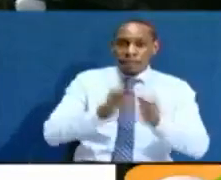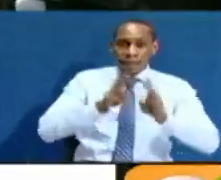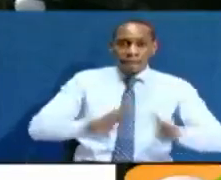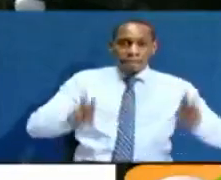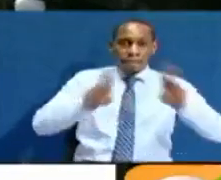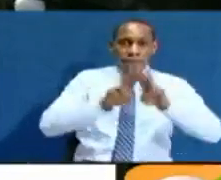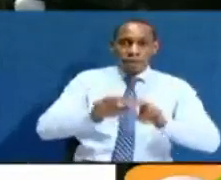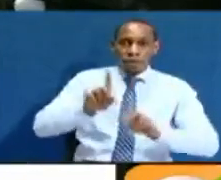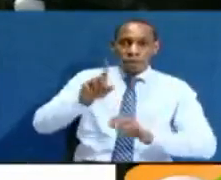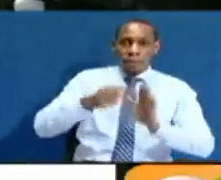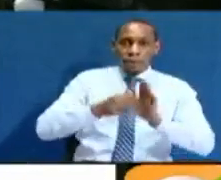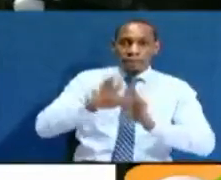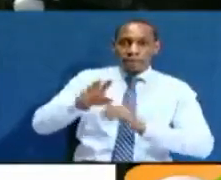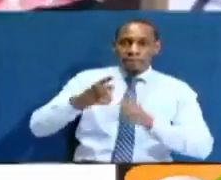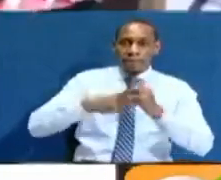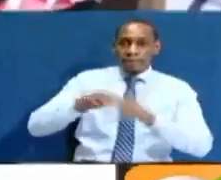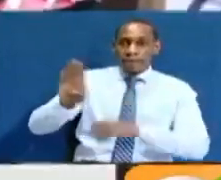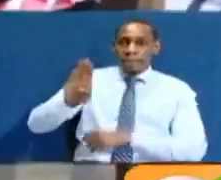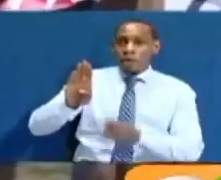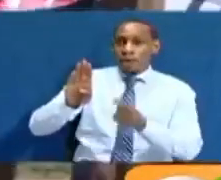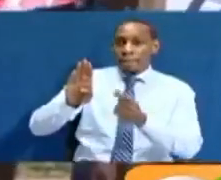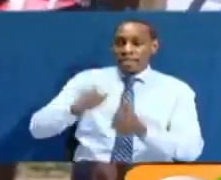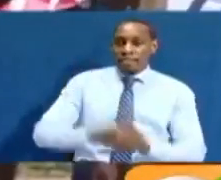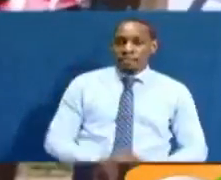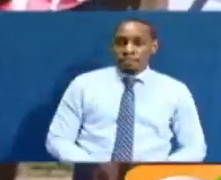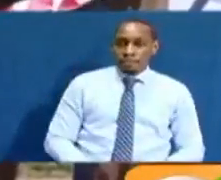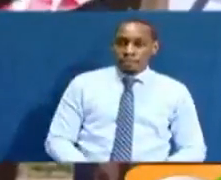at 1.57 billion shillings.